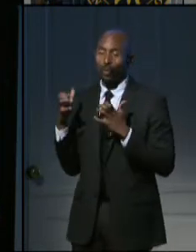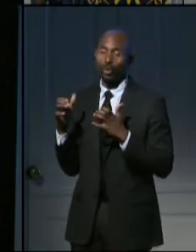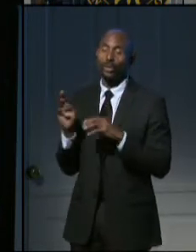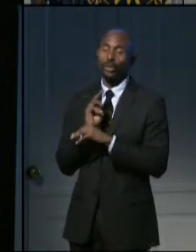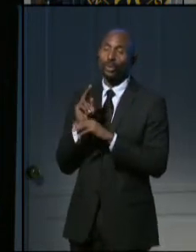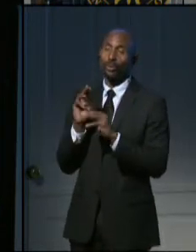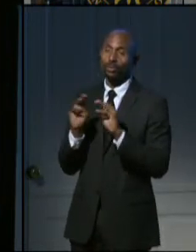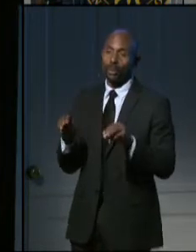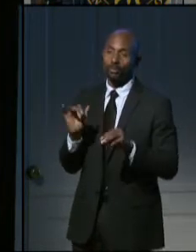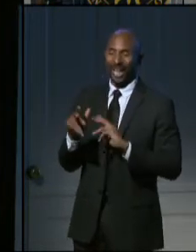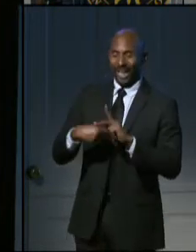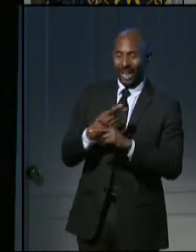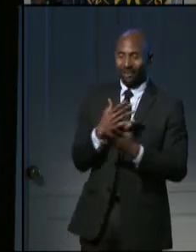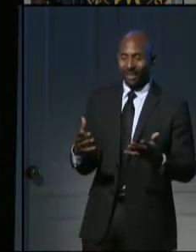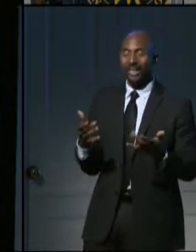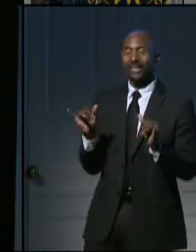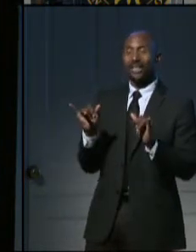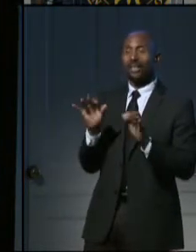you're doing.